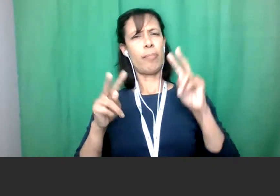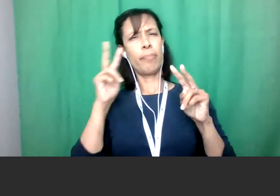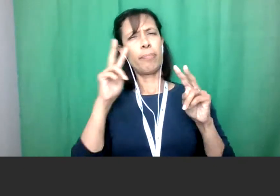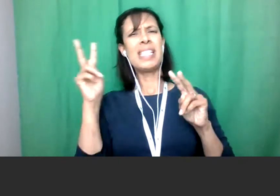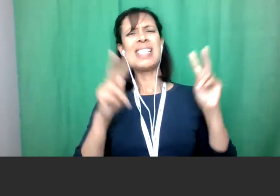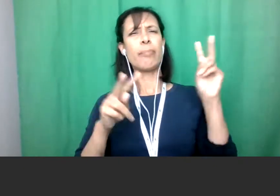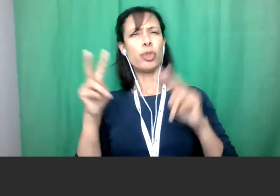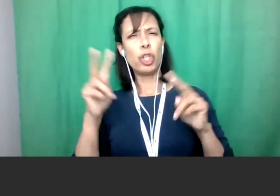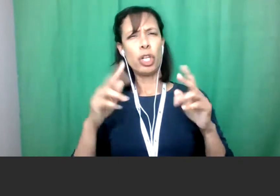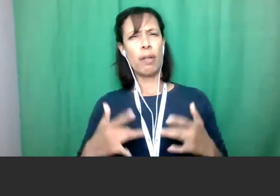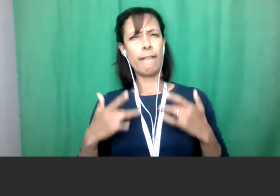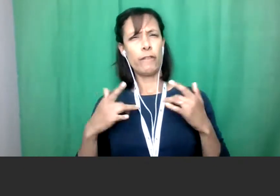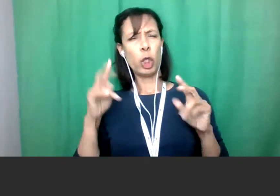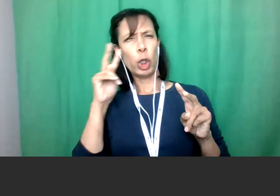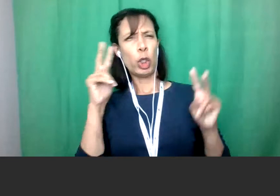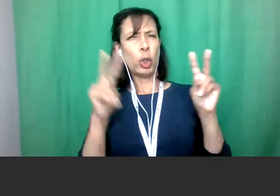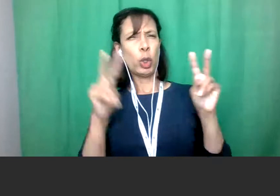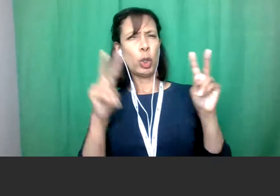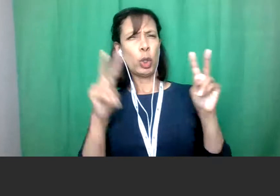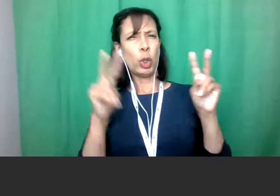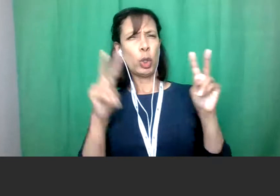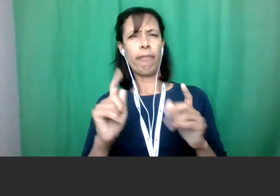helpful way for you to research how